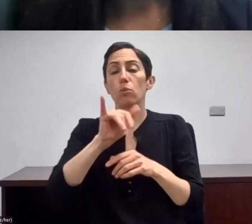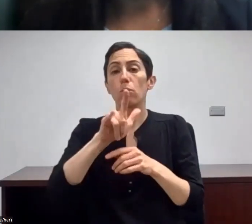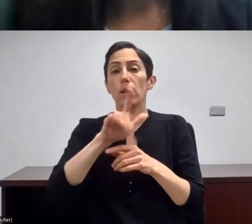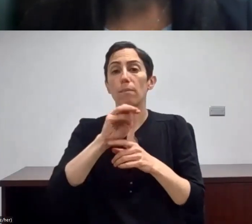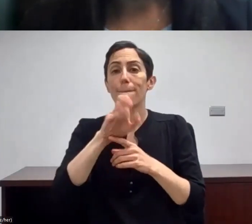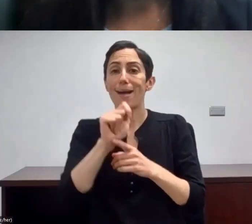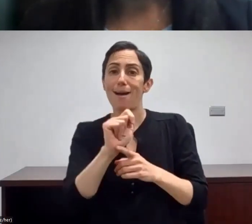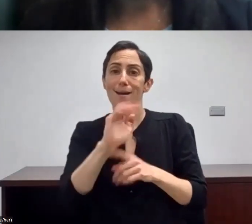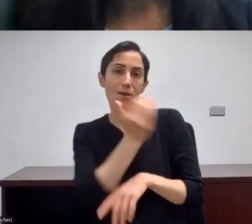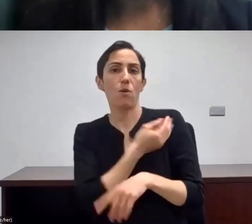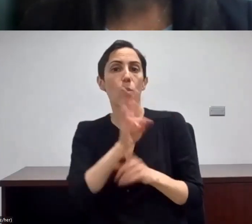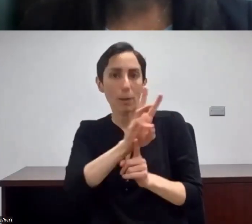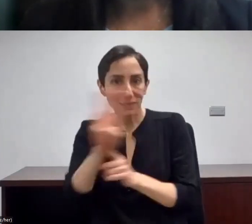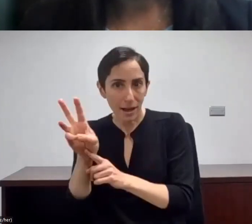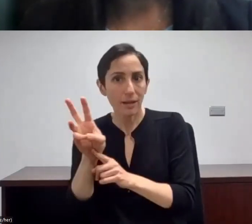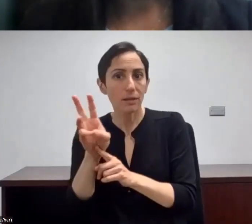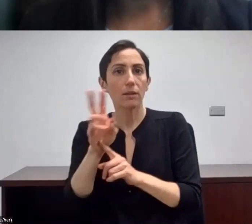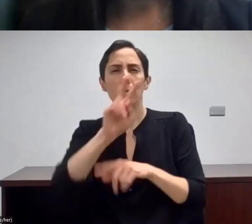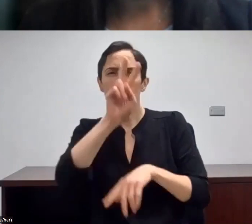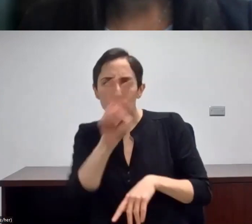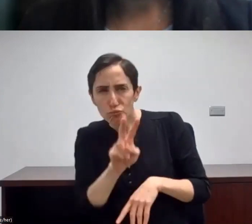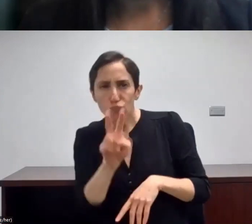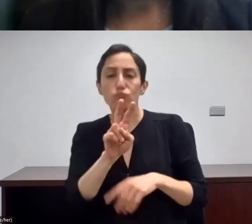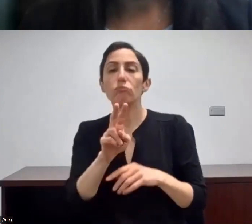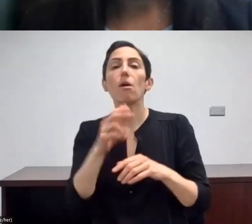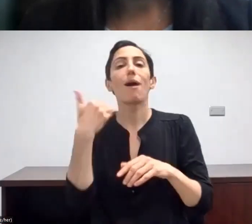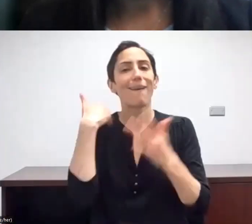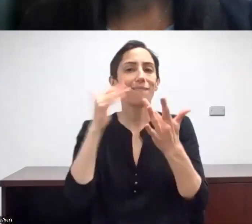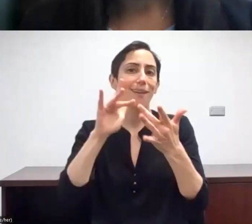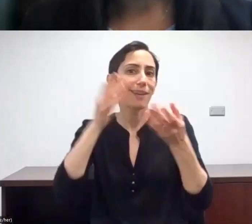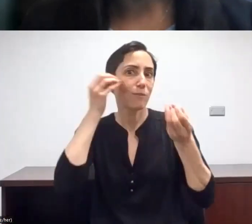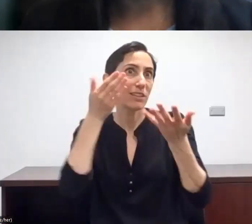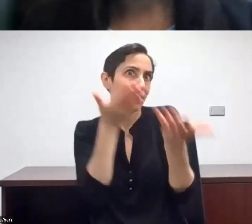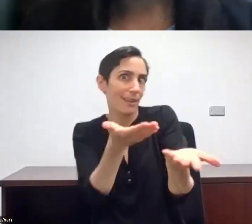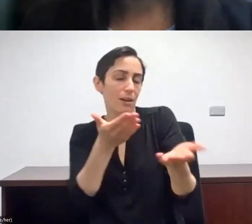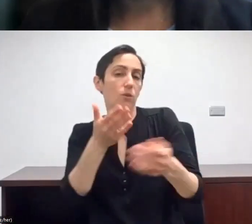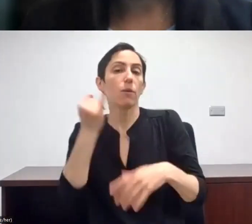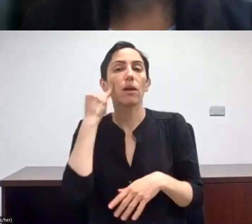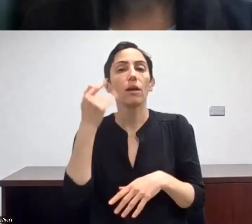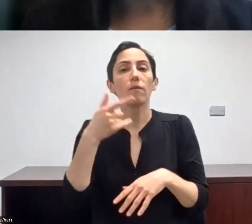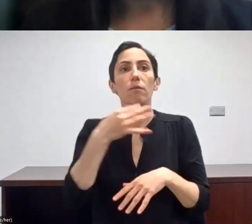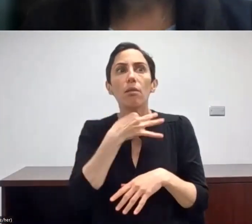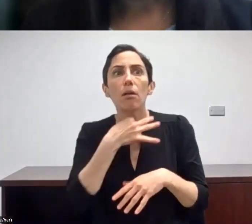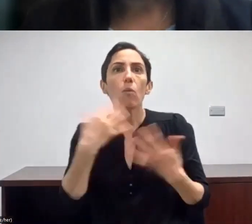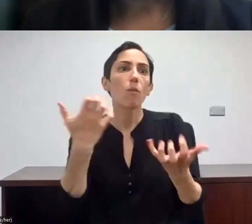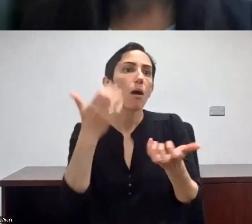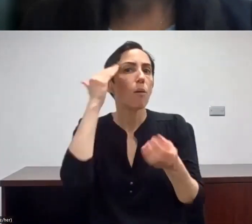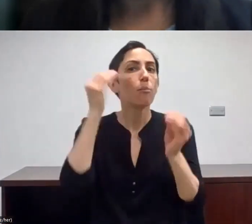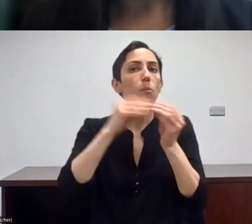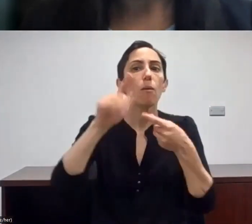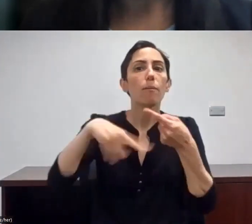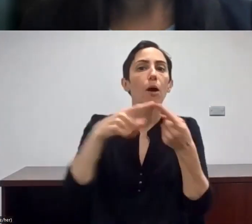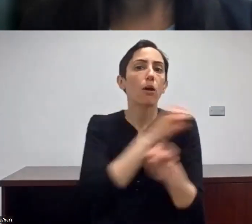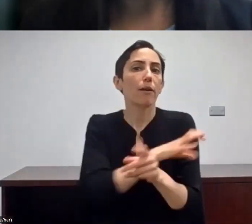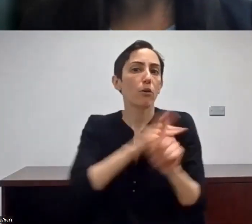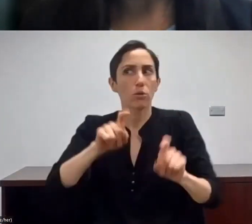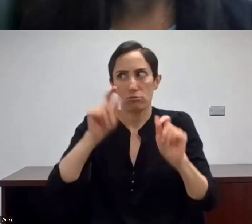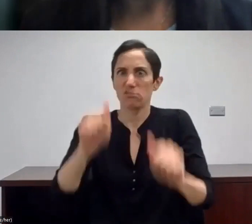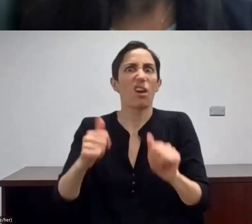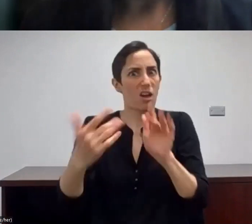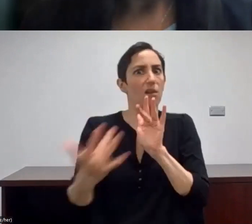contact number there. And so you can also reach out if you're interested in specific information about trials. Thank you so